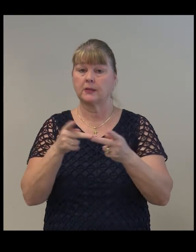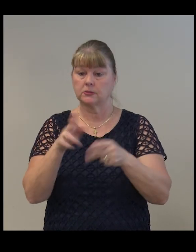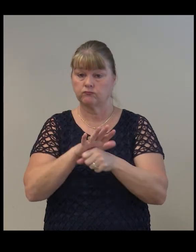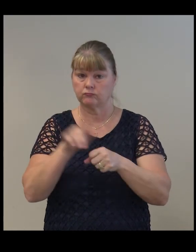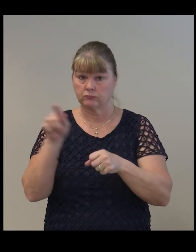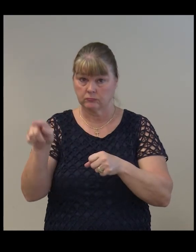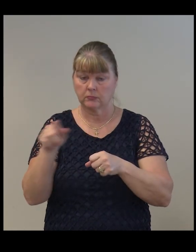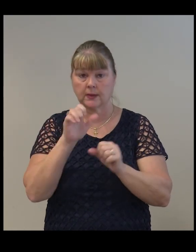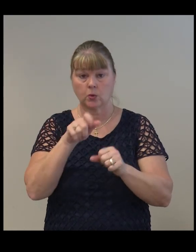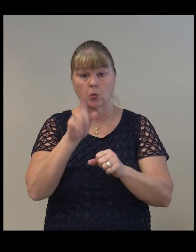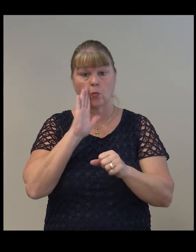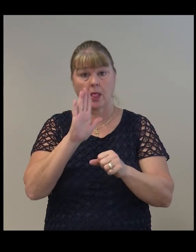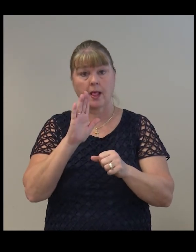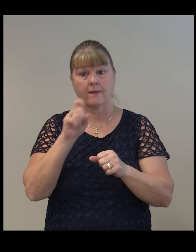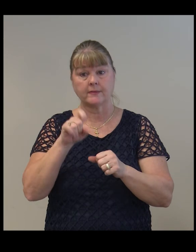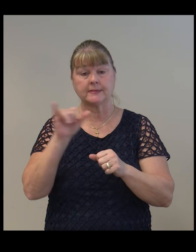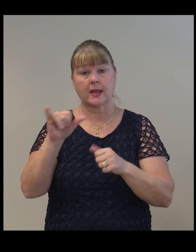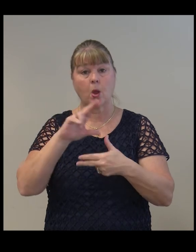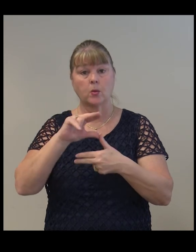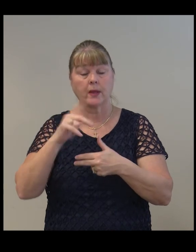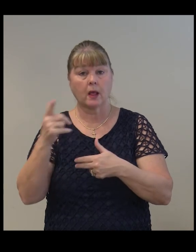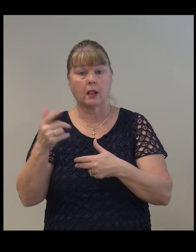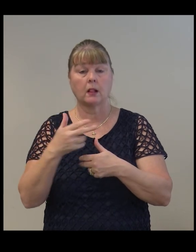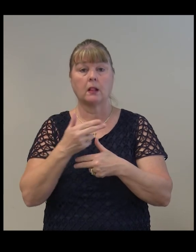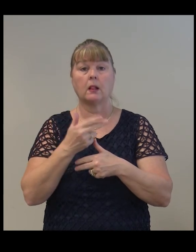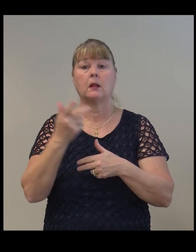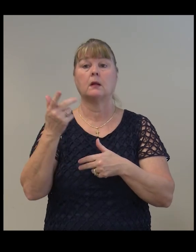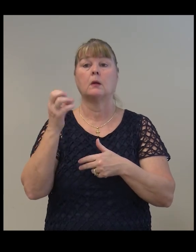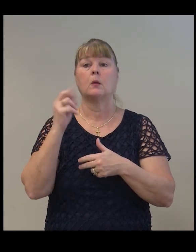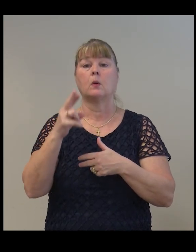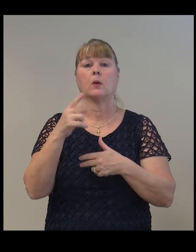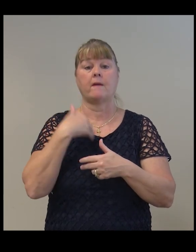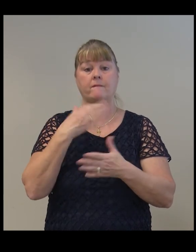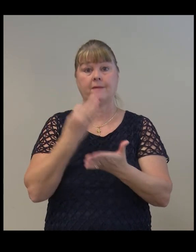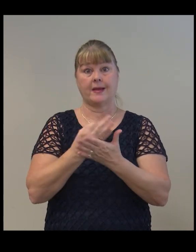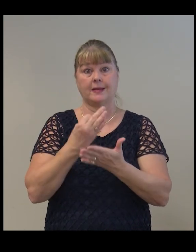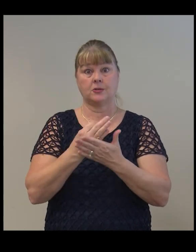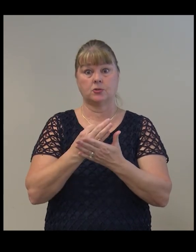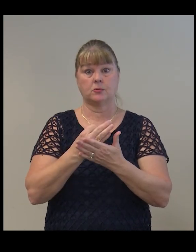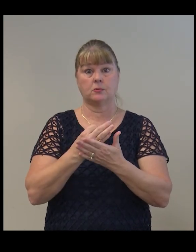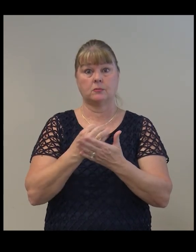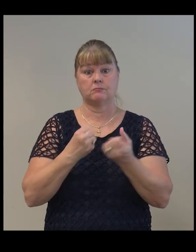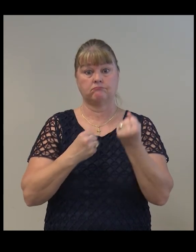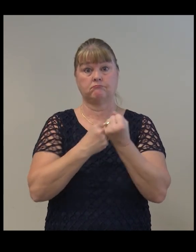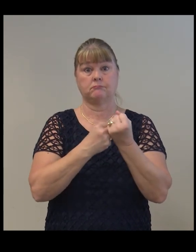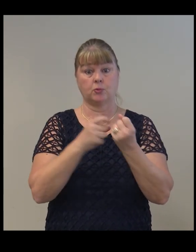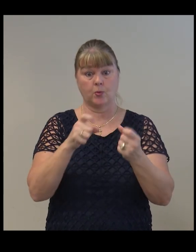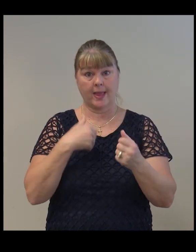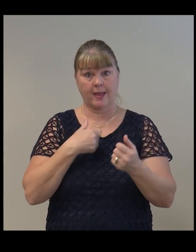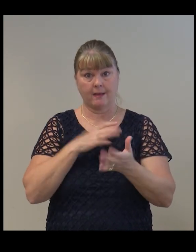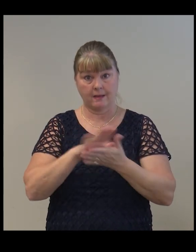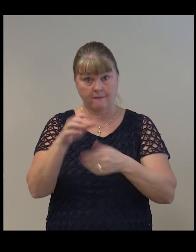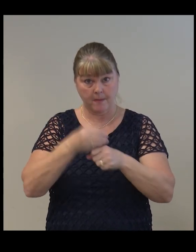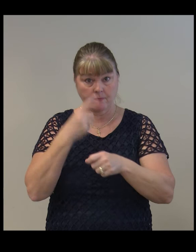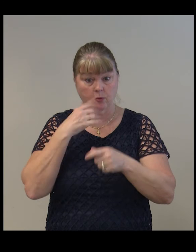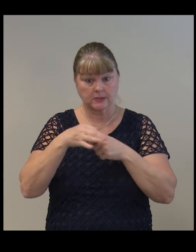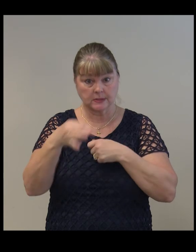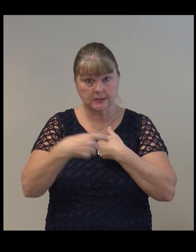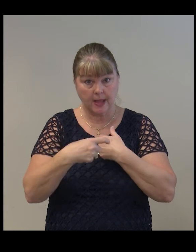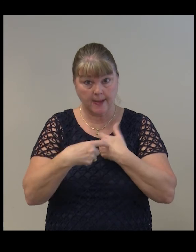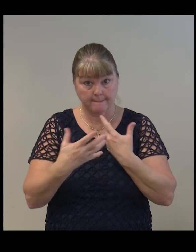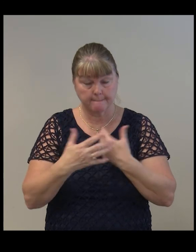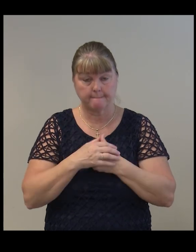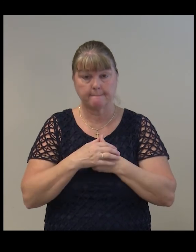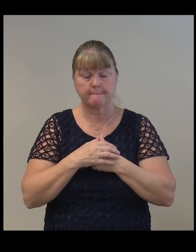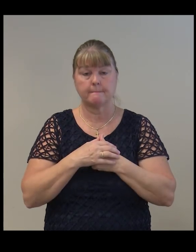a different location? Are you going to have to stay in a hotel? Do you have the financial stability to be able to stay in a hotel for an extended